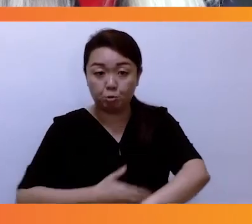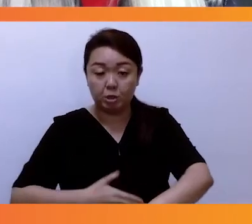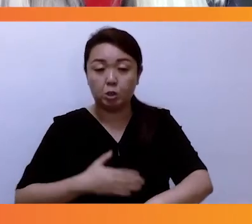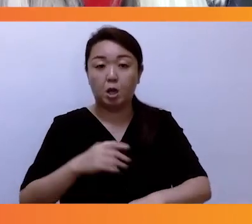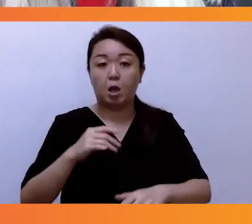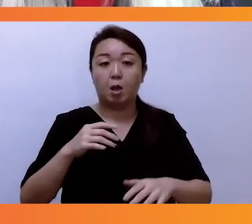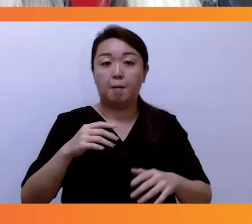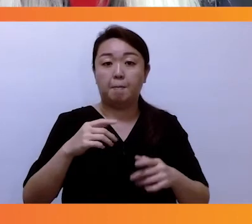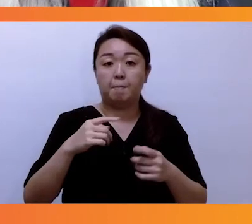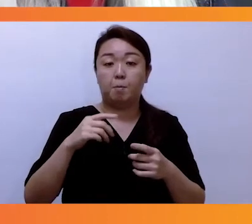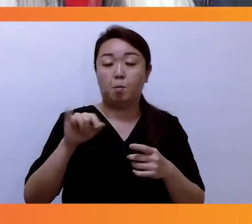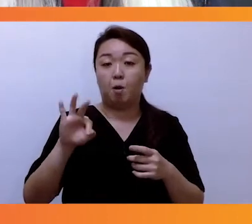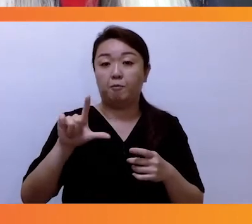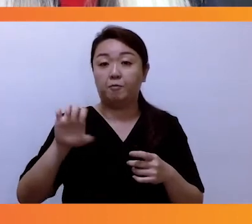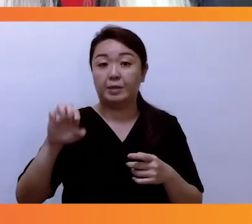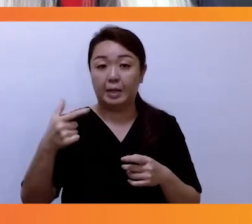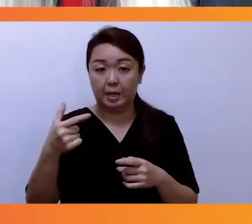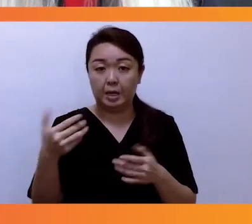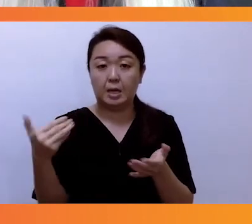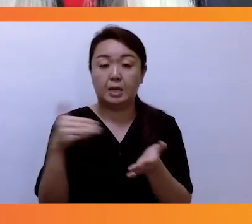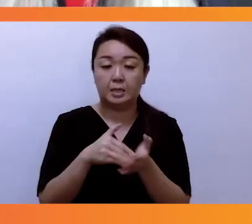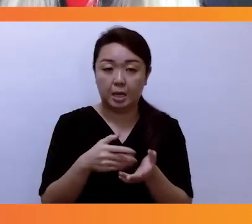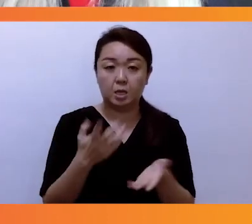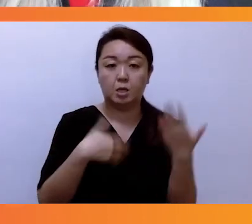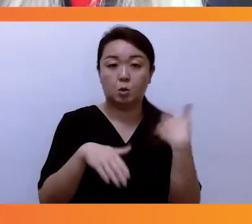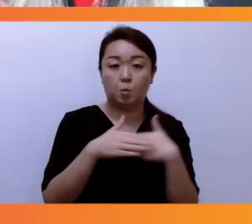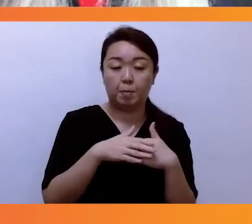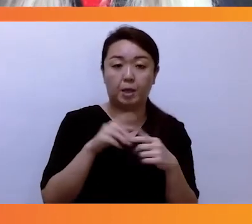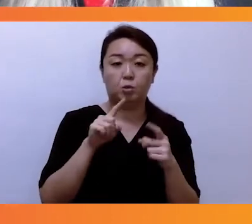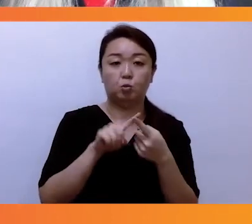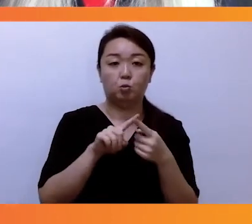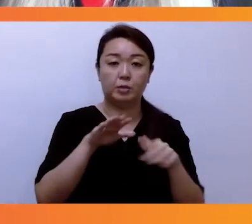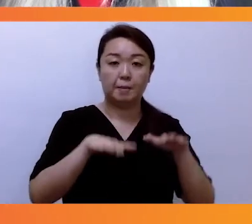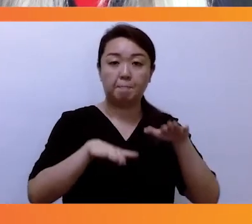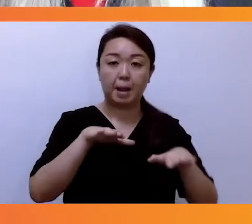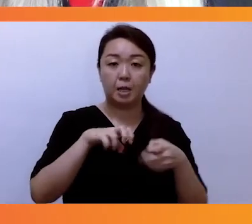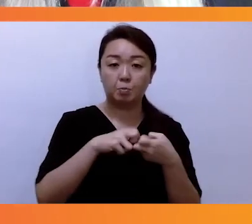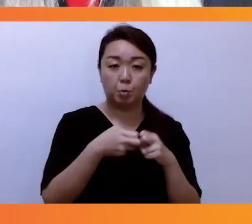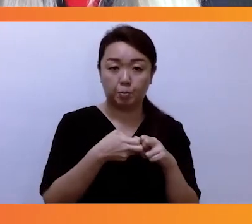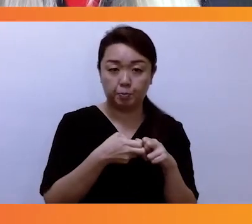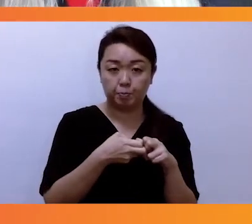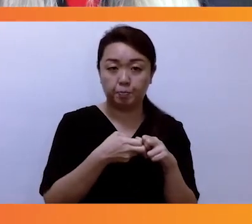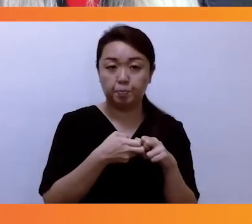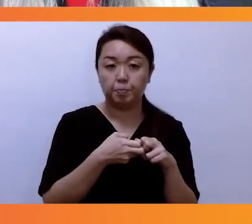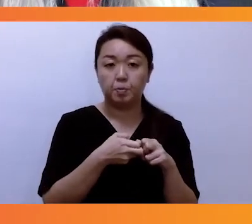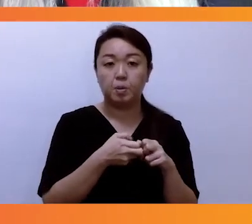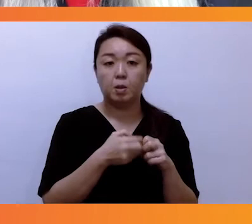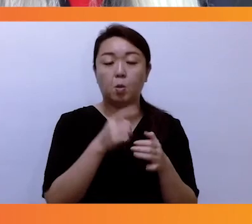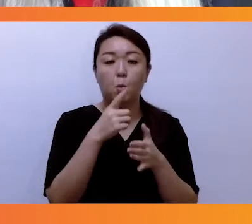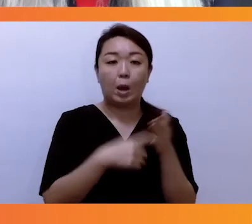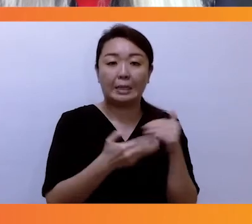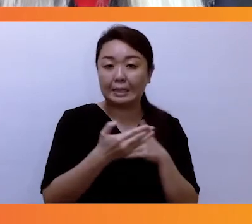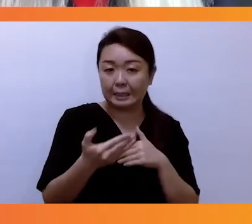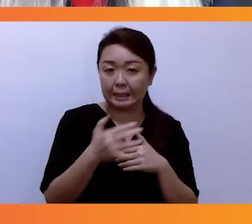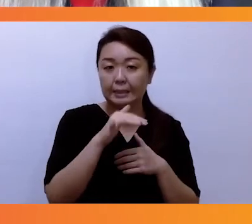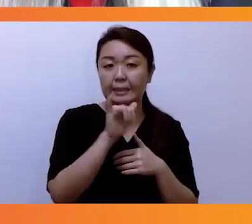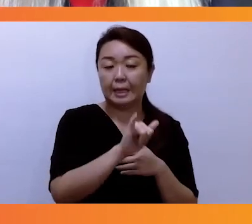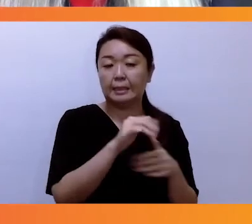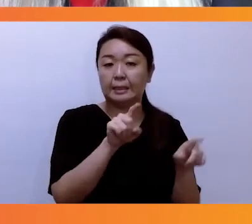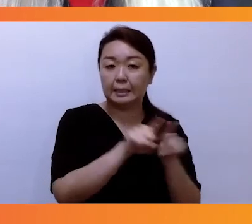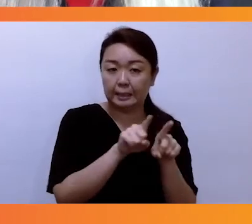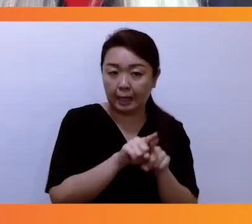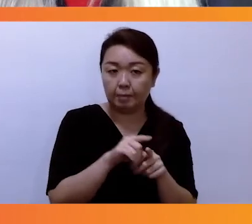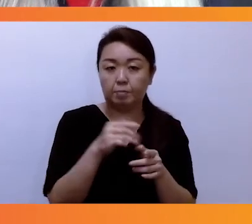bilateral amputation of the legs? Again, you go back to the balance issues. What are the things that